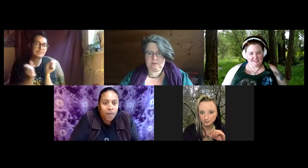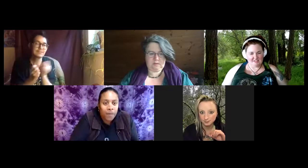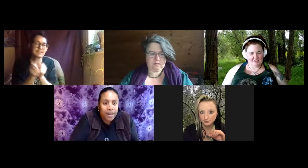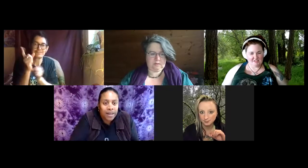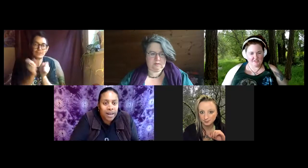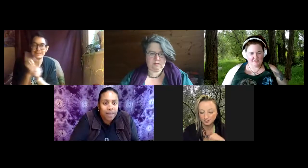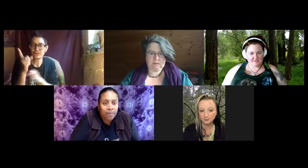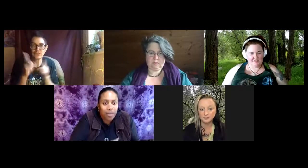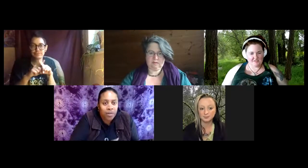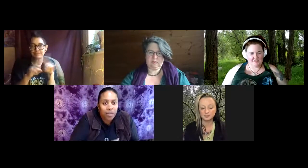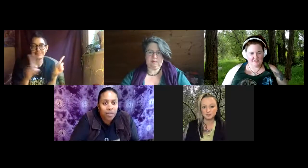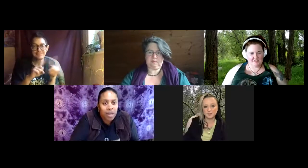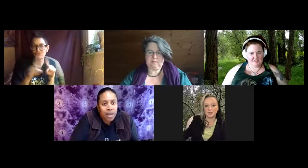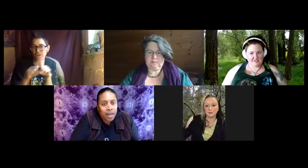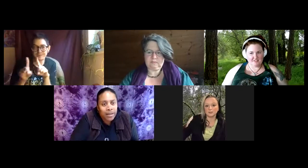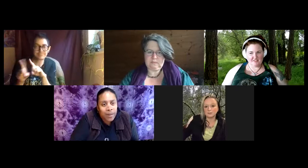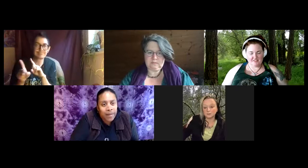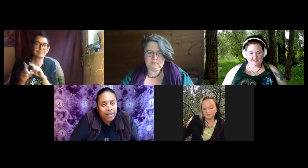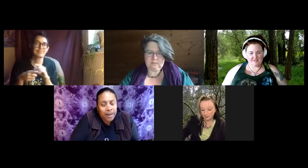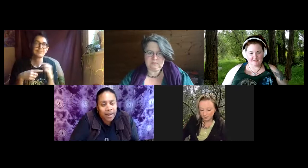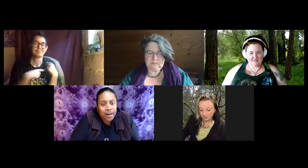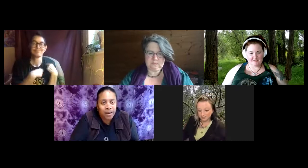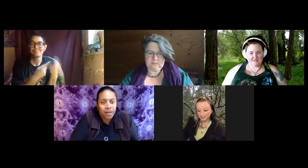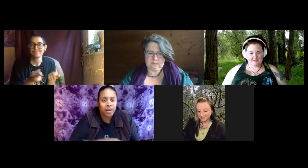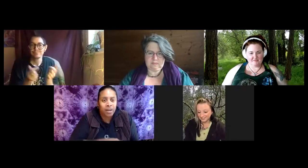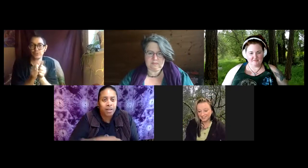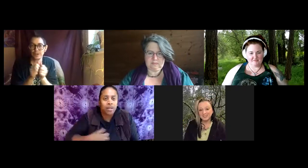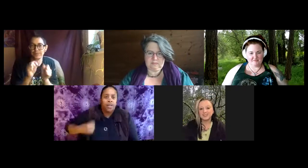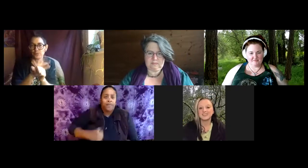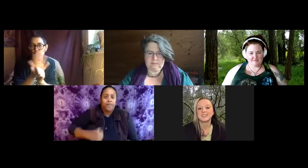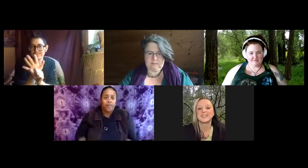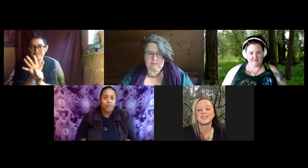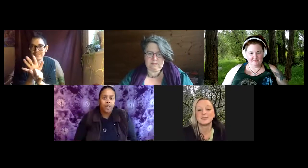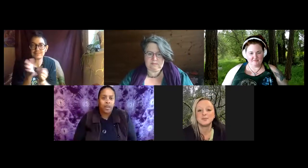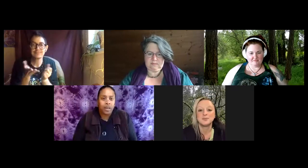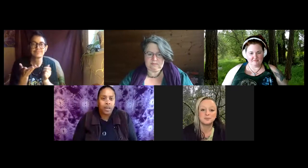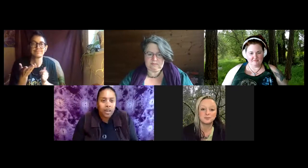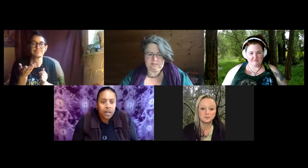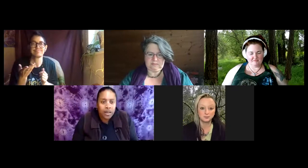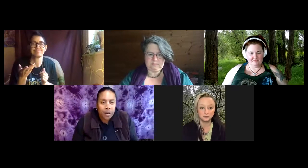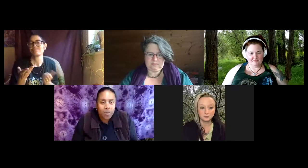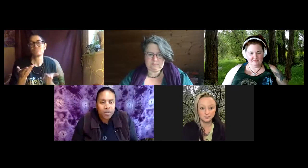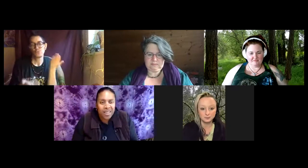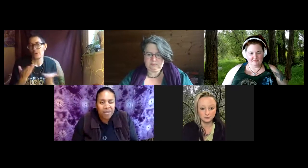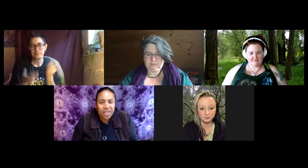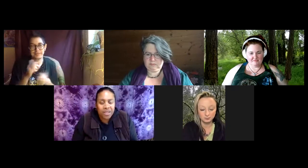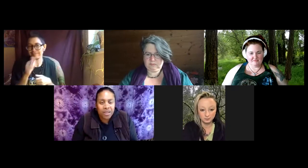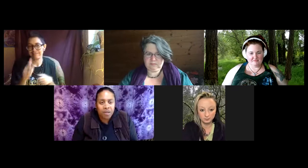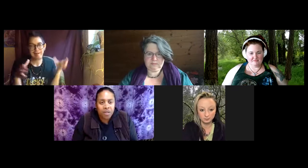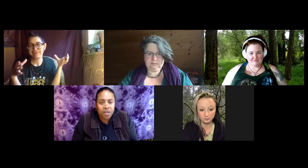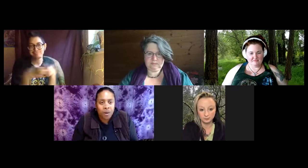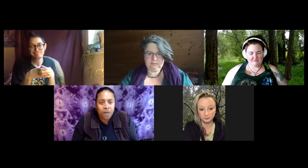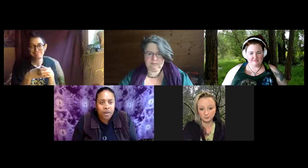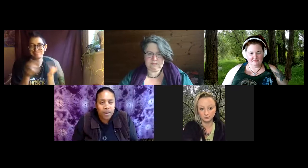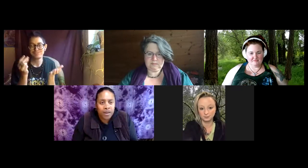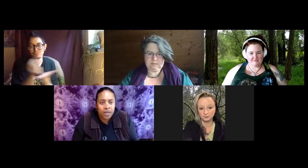So for Beltane ritual, and so every year looks different for me. And so with this year